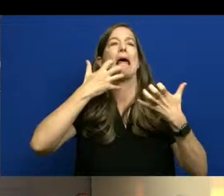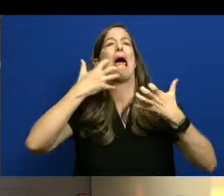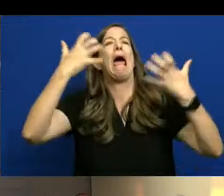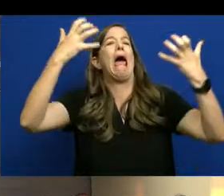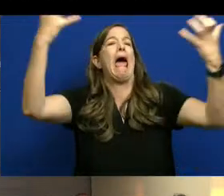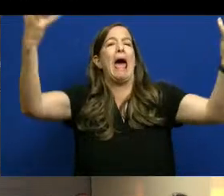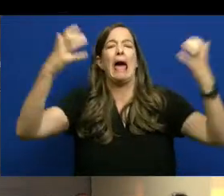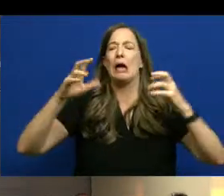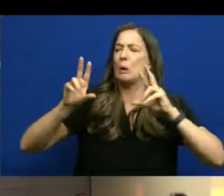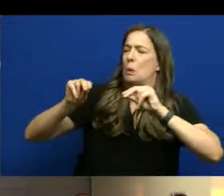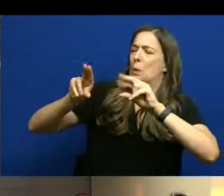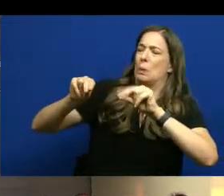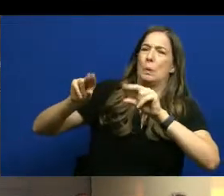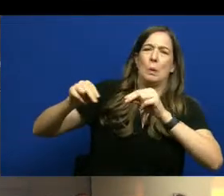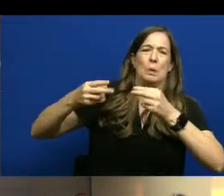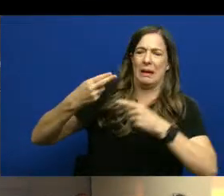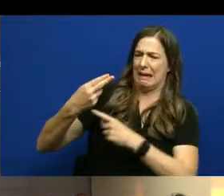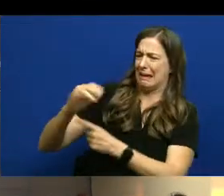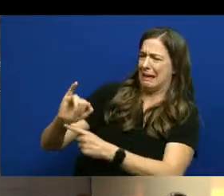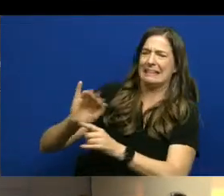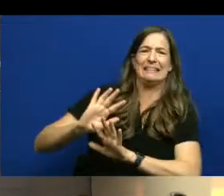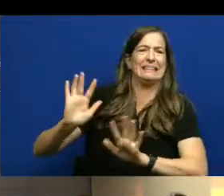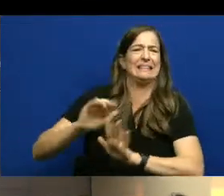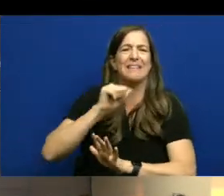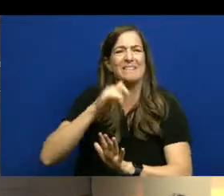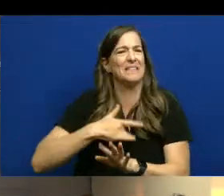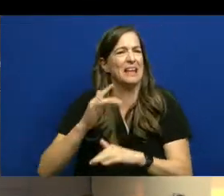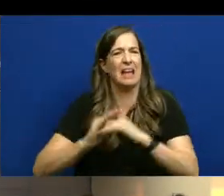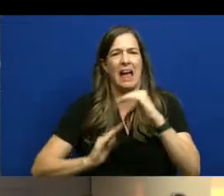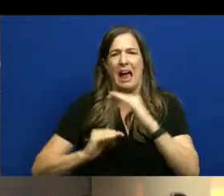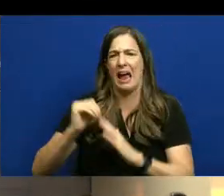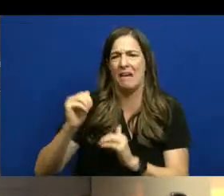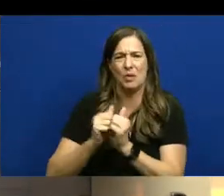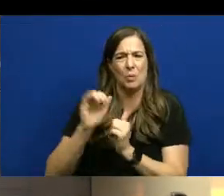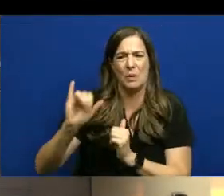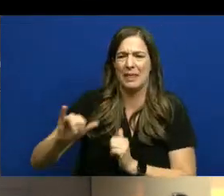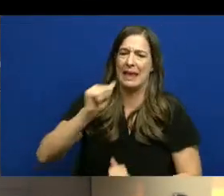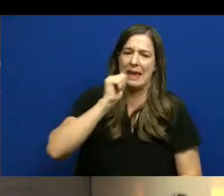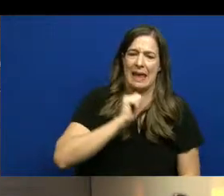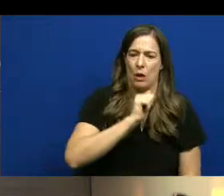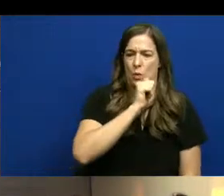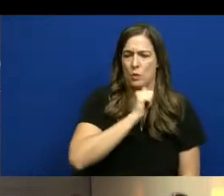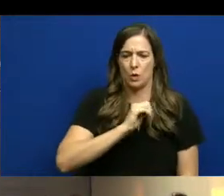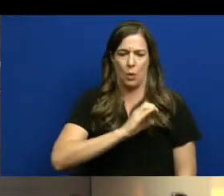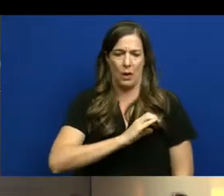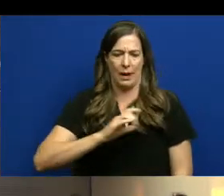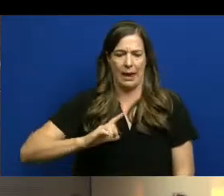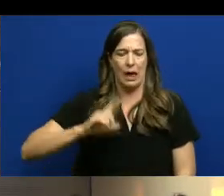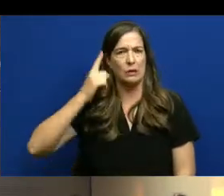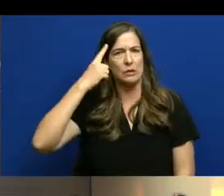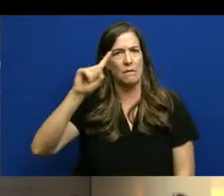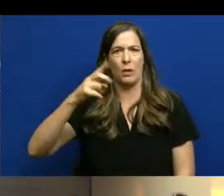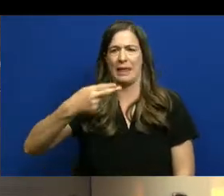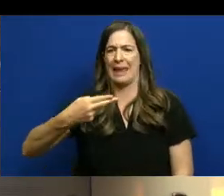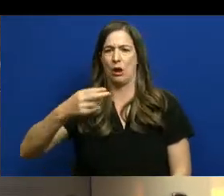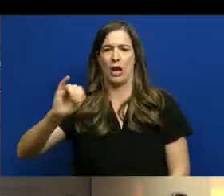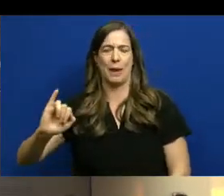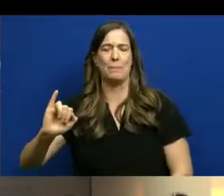feel comfortable with that terminology, Arizona Council for the Hearing Impaired, but that director at the